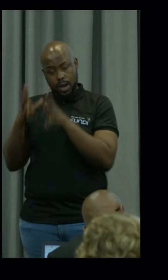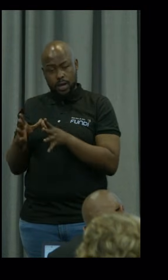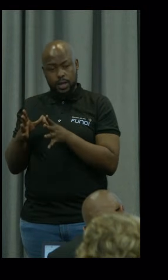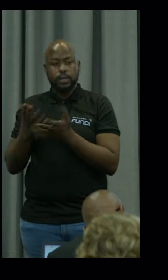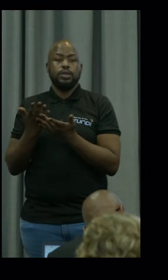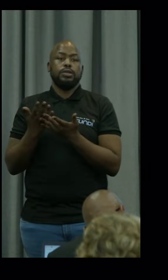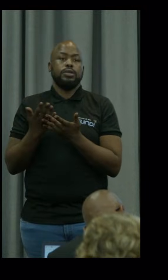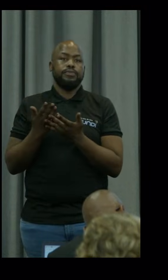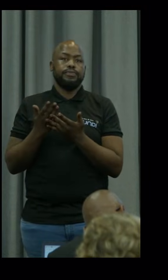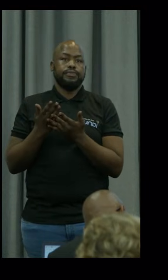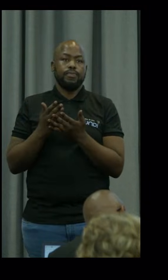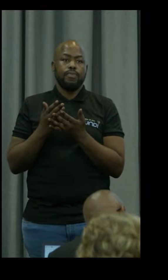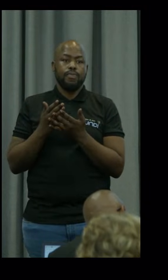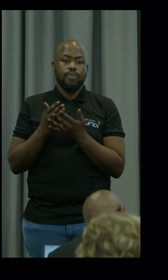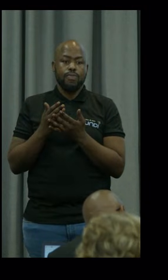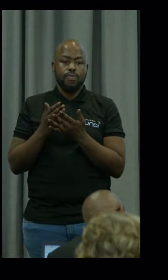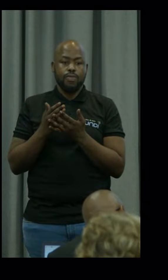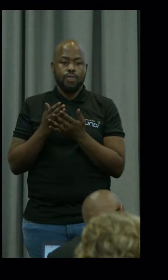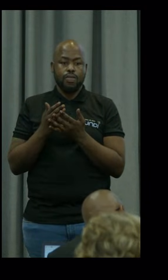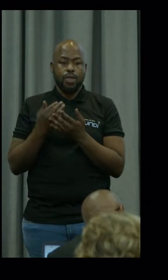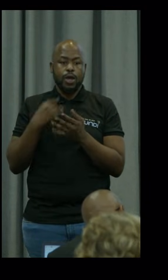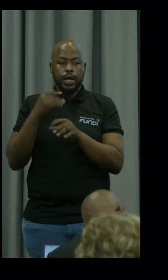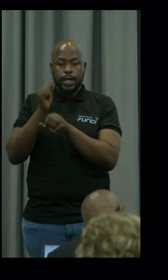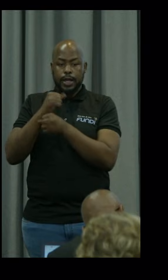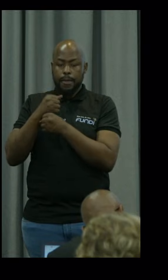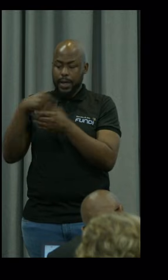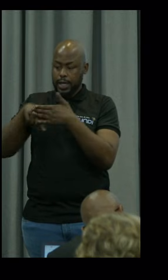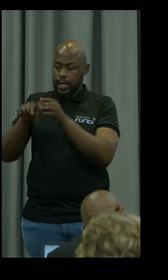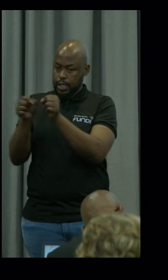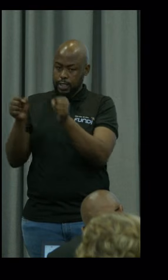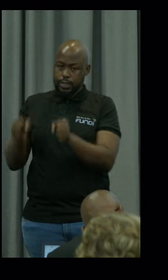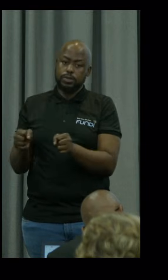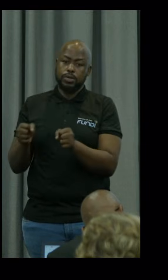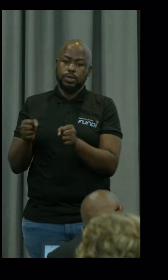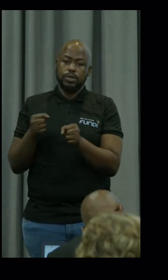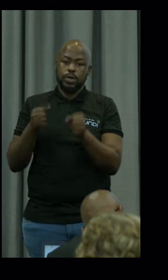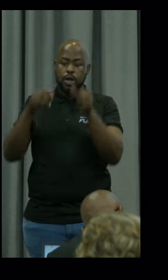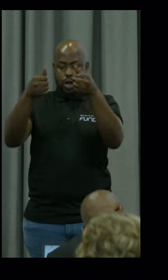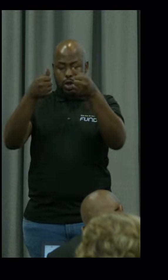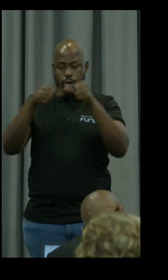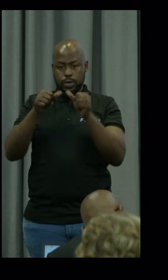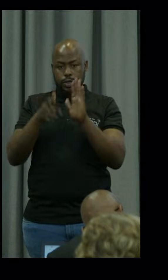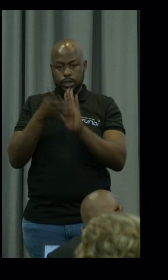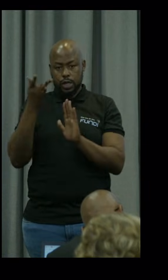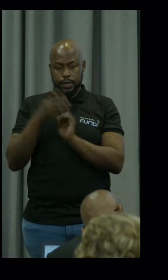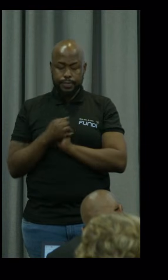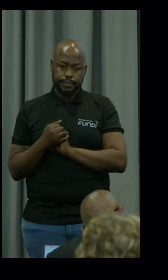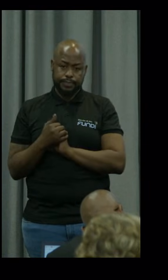school that are made in the model. Then moving on to the next slide.